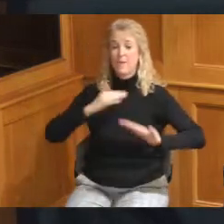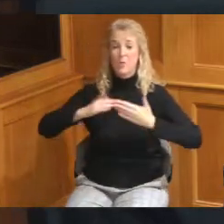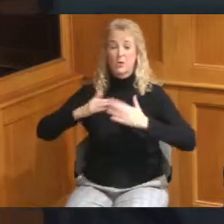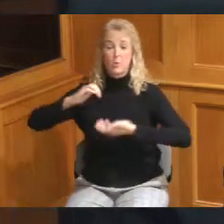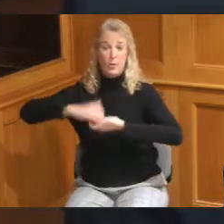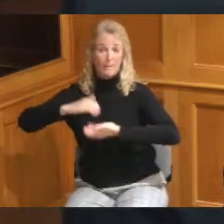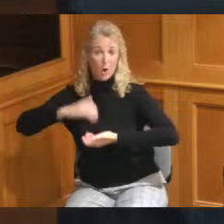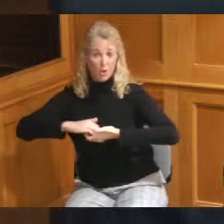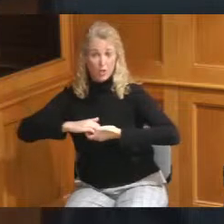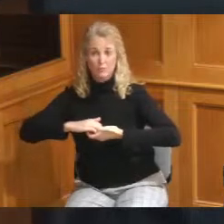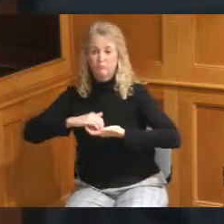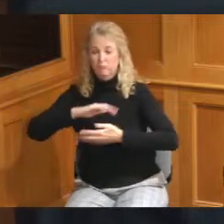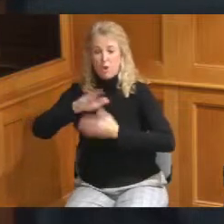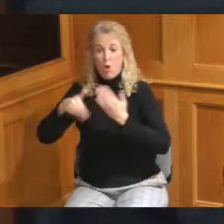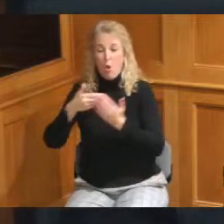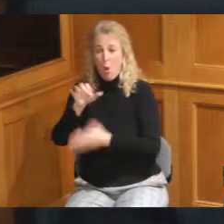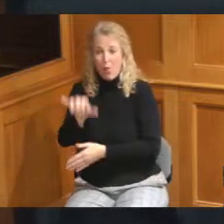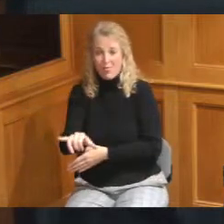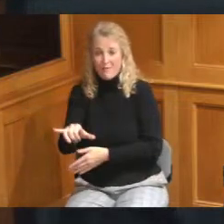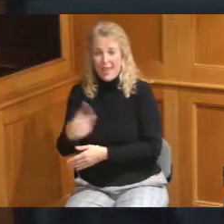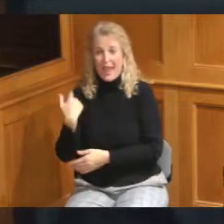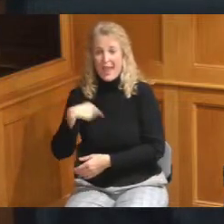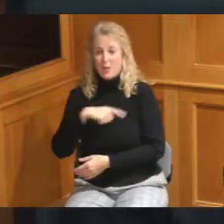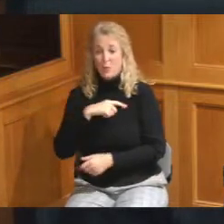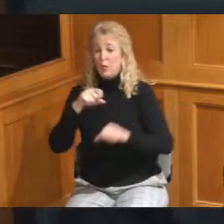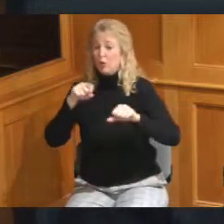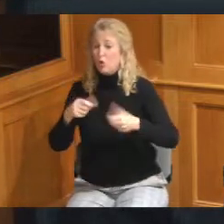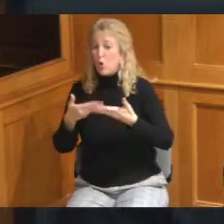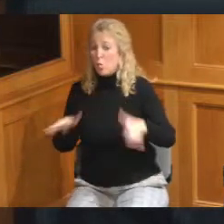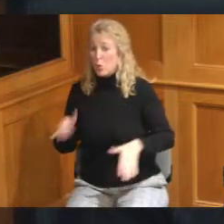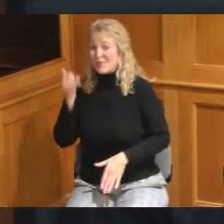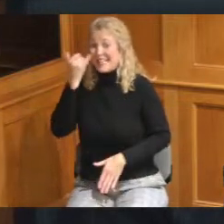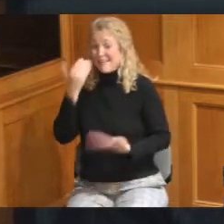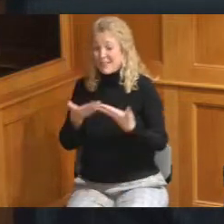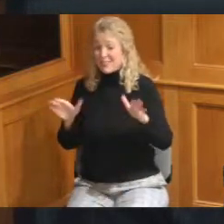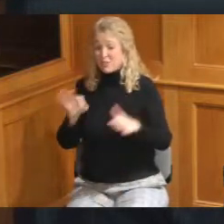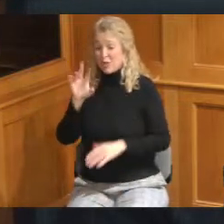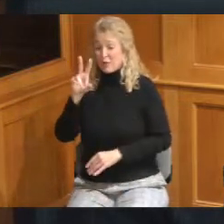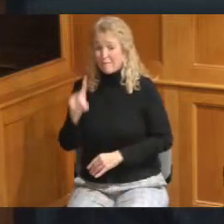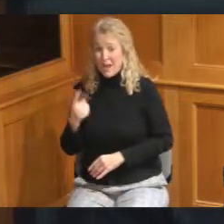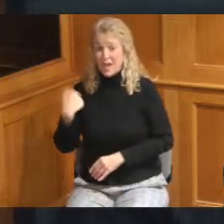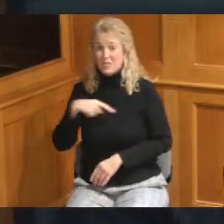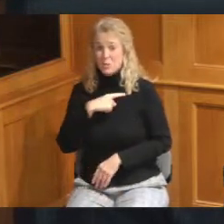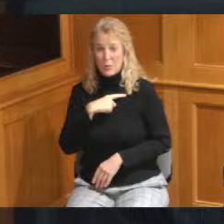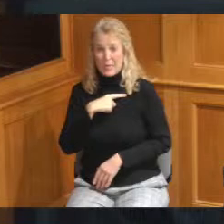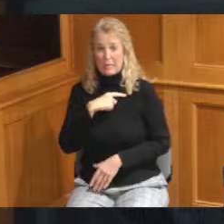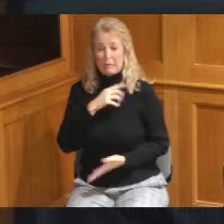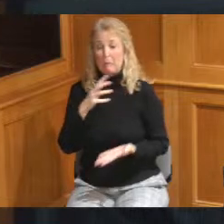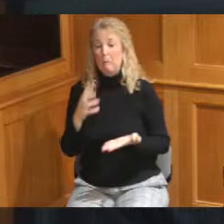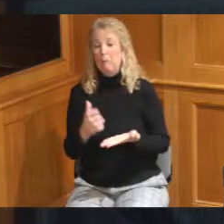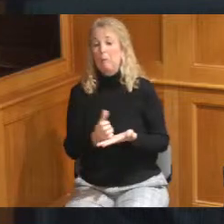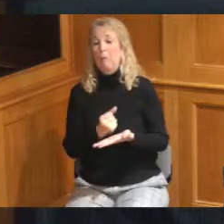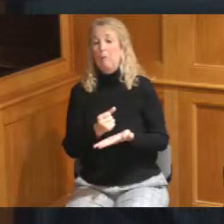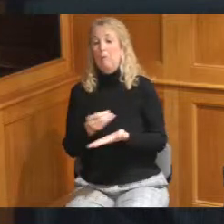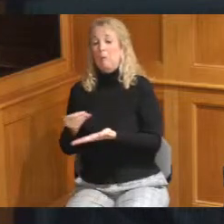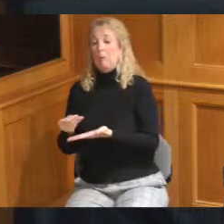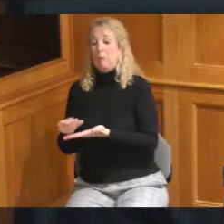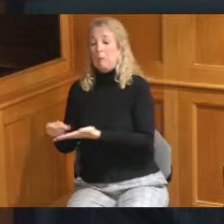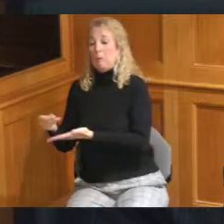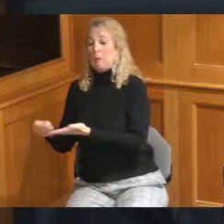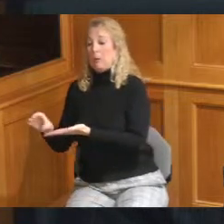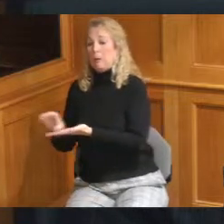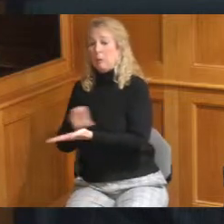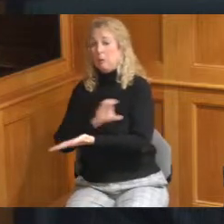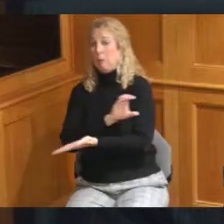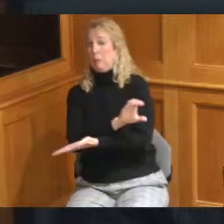partners. All of that would be at risk if we start dipping into the general fund to pay these obligations that currently we're paying for